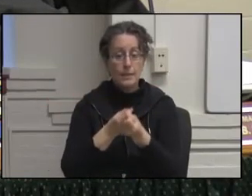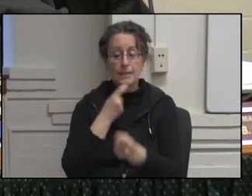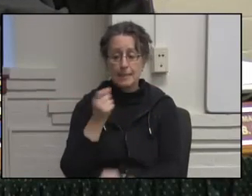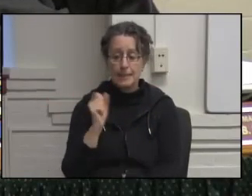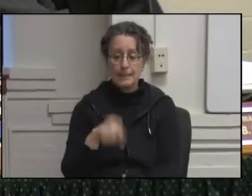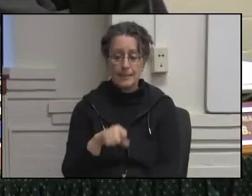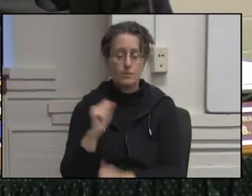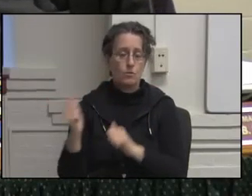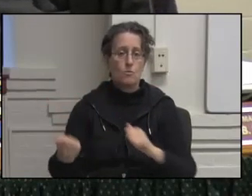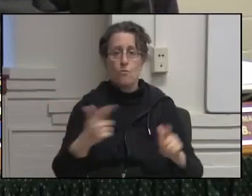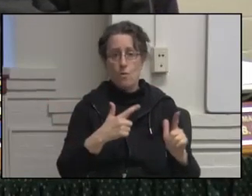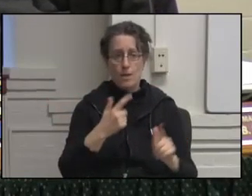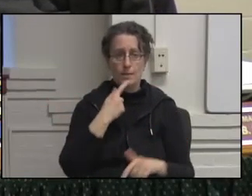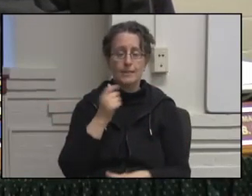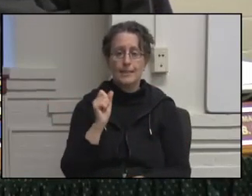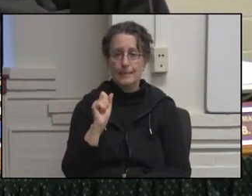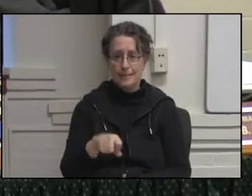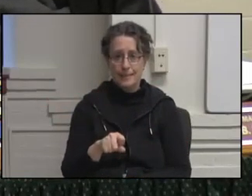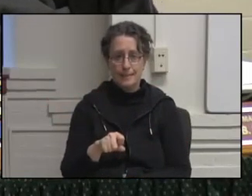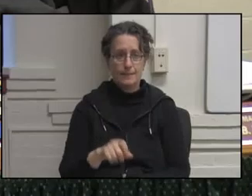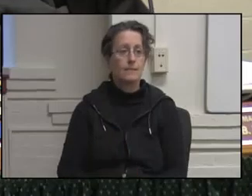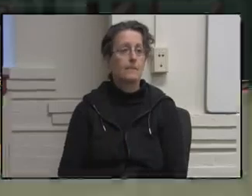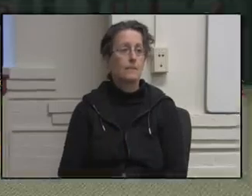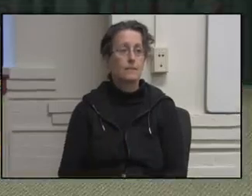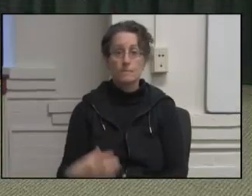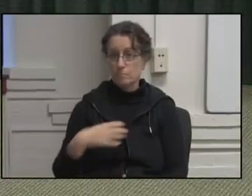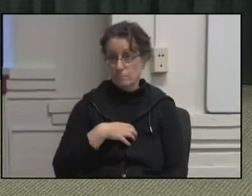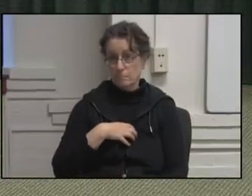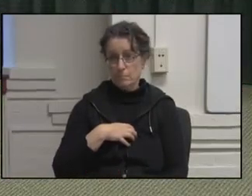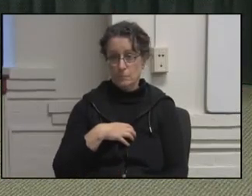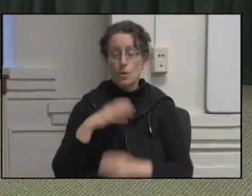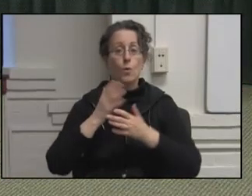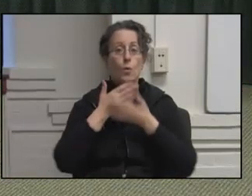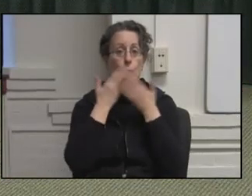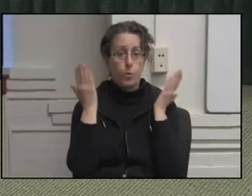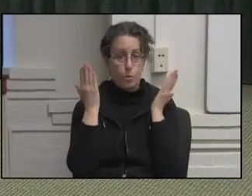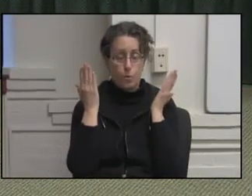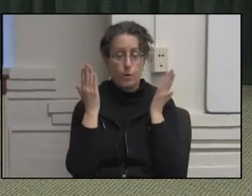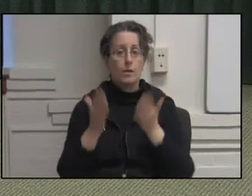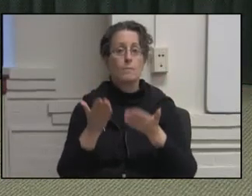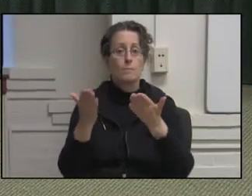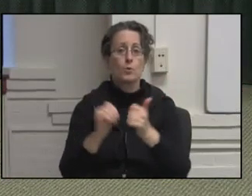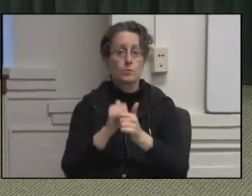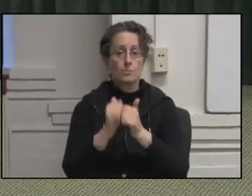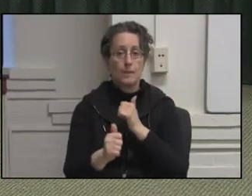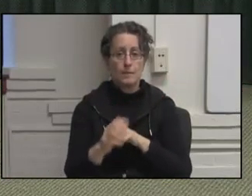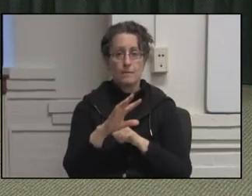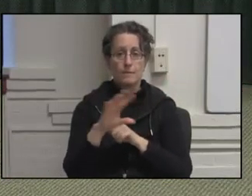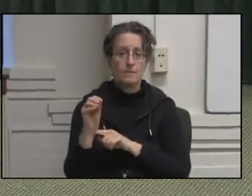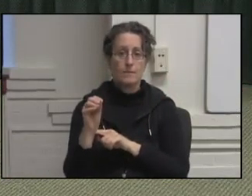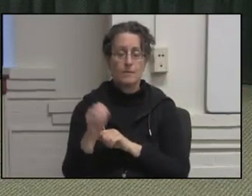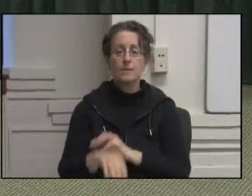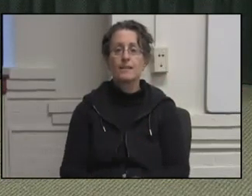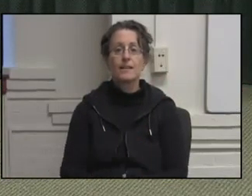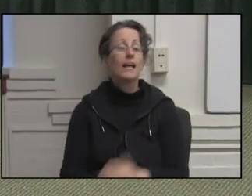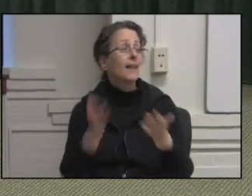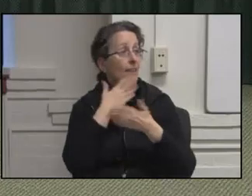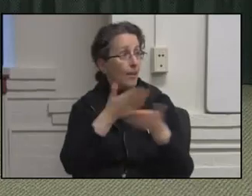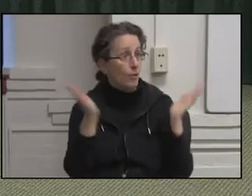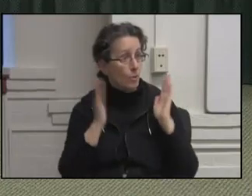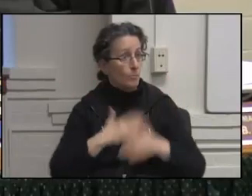aye. Aye. Aye. Aye. Any opposed? Motion carries 5-0. Thank you. Thanks very much, you